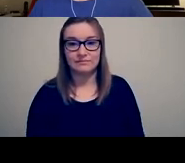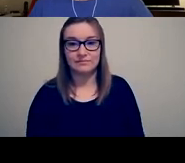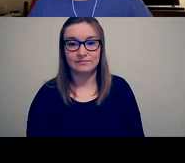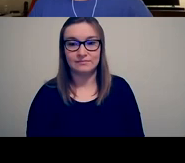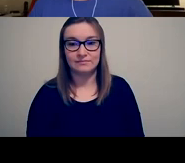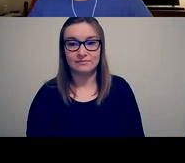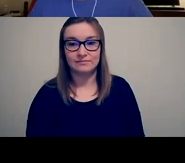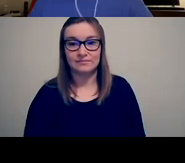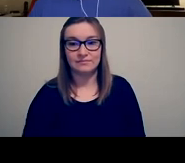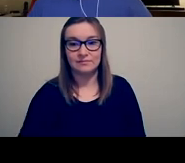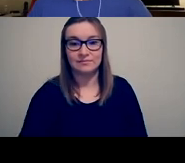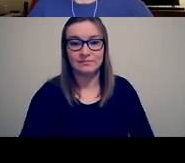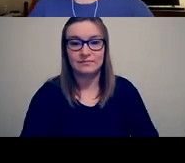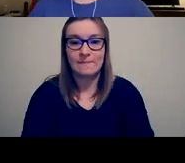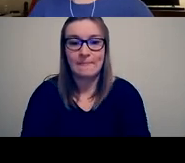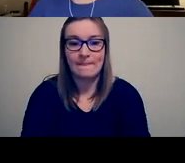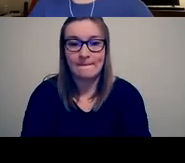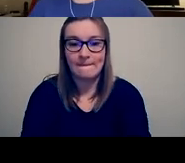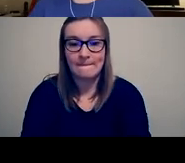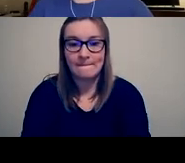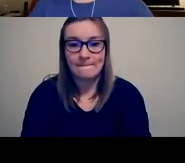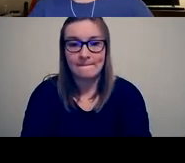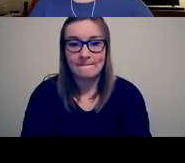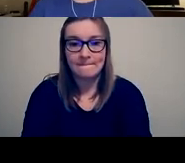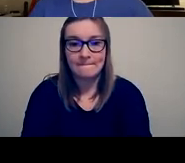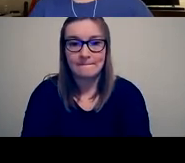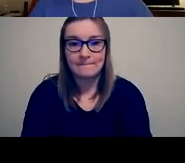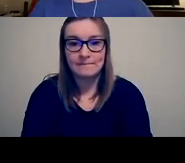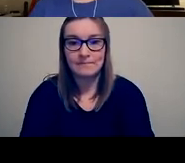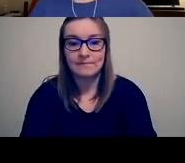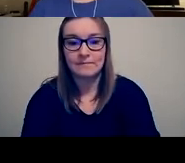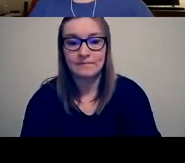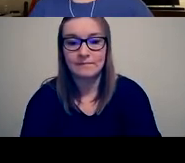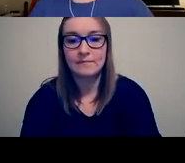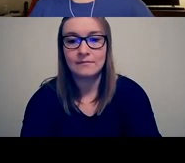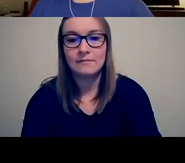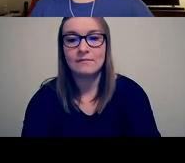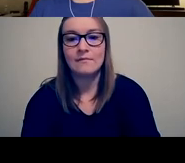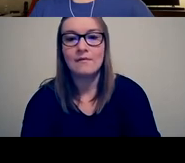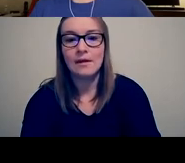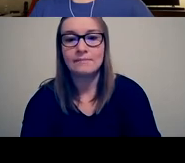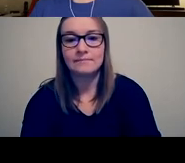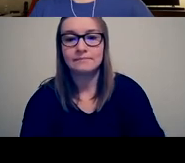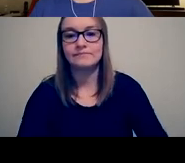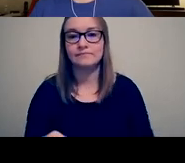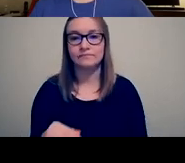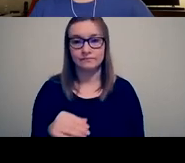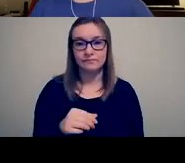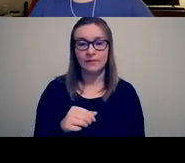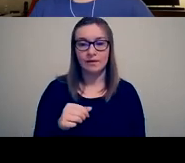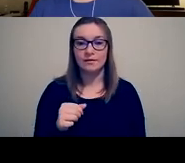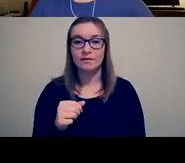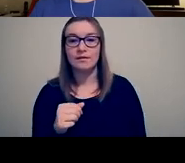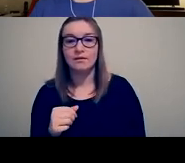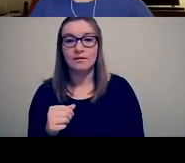yeah, that's what I say. I mean, there on this sighted keyboard, you left right slider 14,730. Well. Okay, so this is the only thing. Let's see.